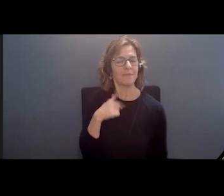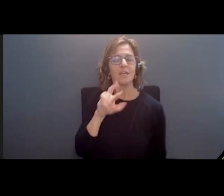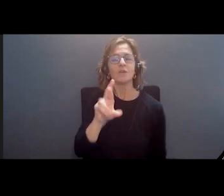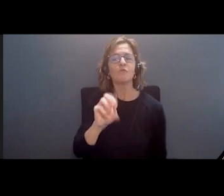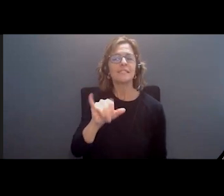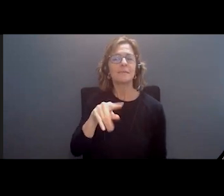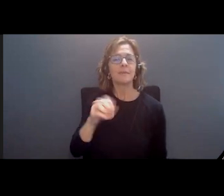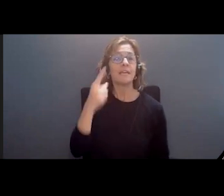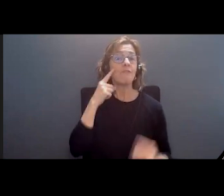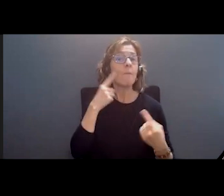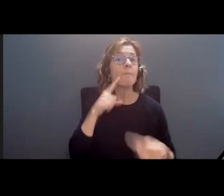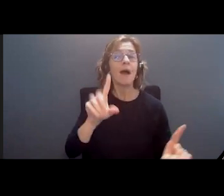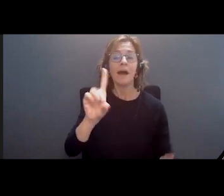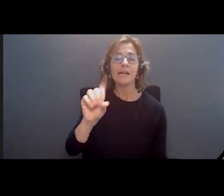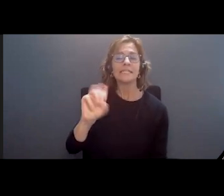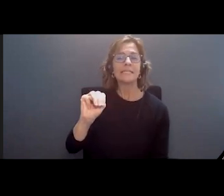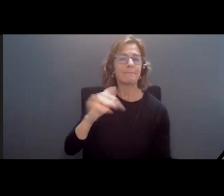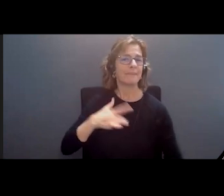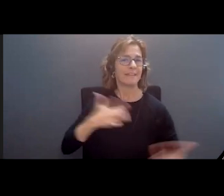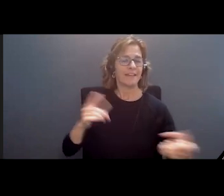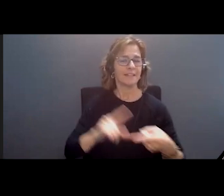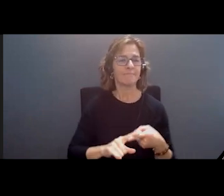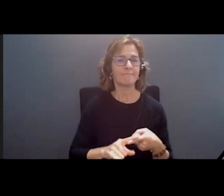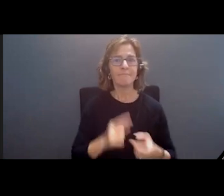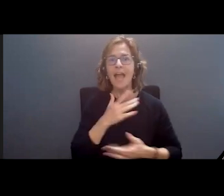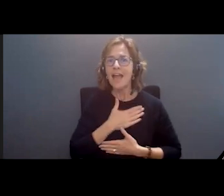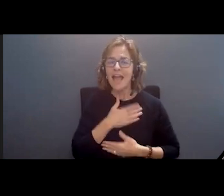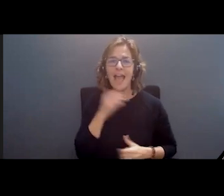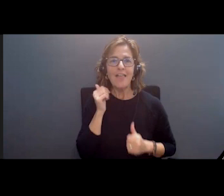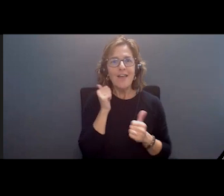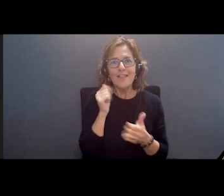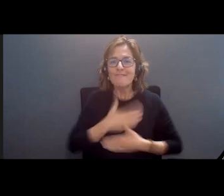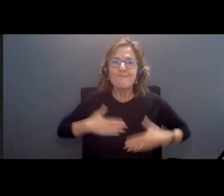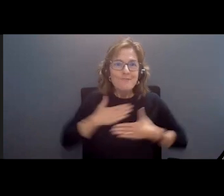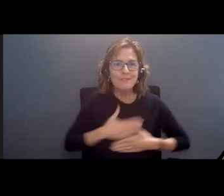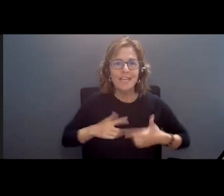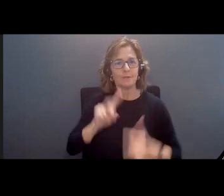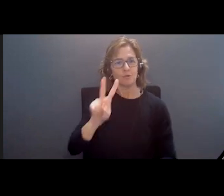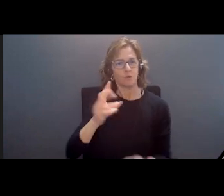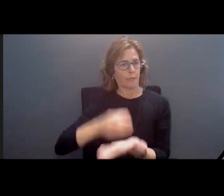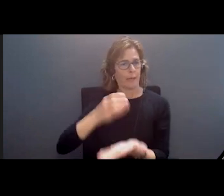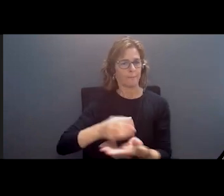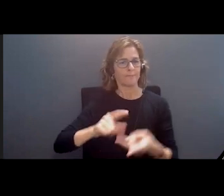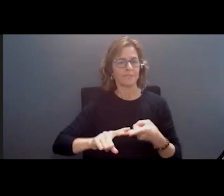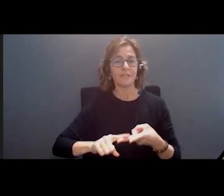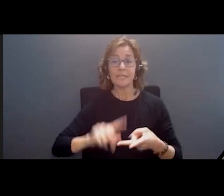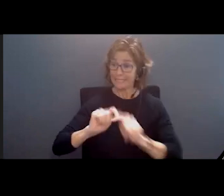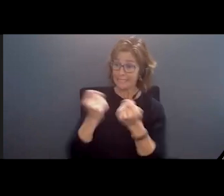2 cups of enthusiasm, a handful of teammates, a dash of